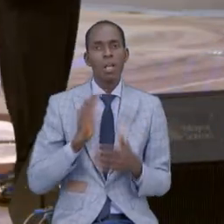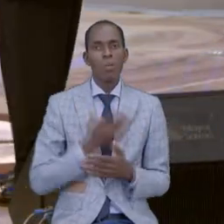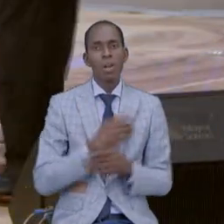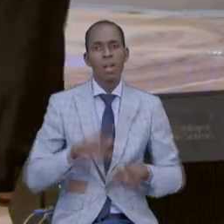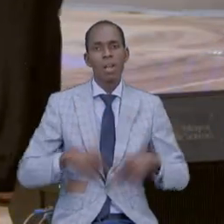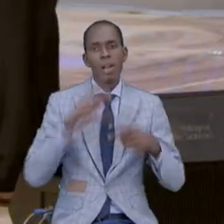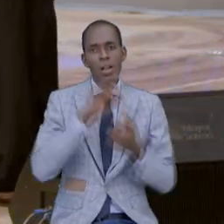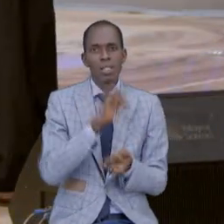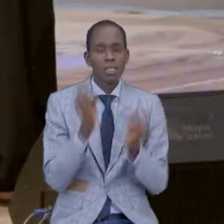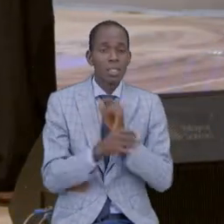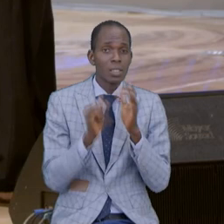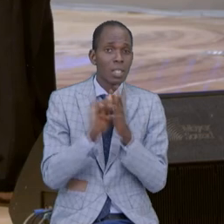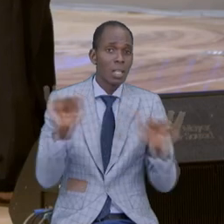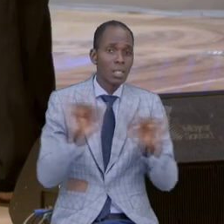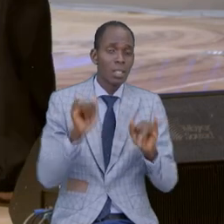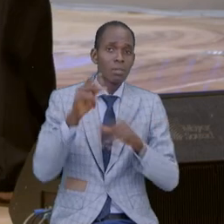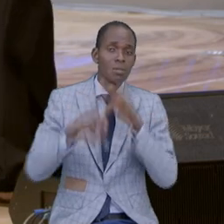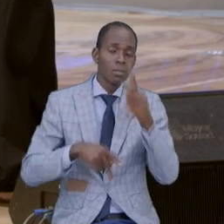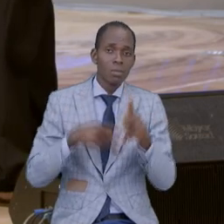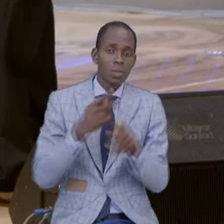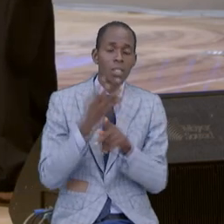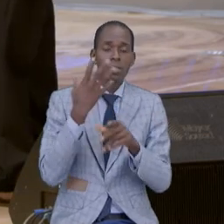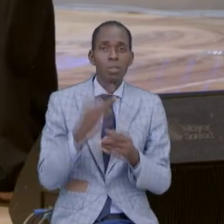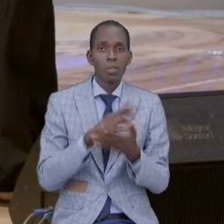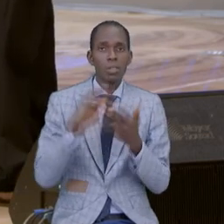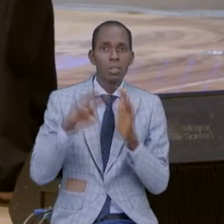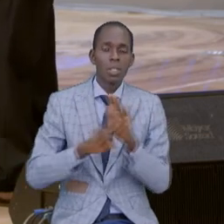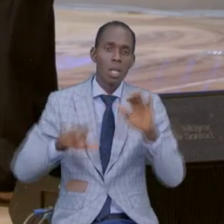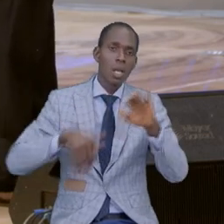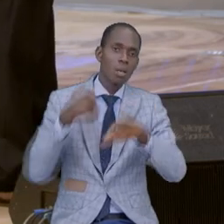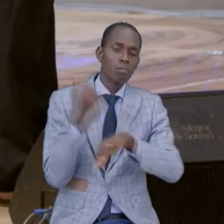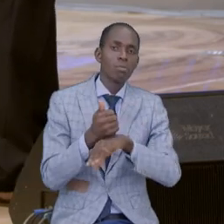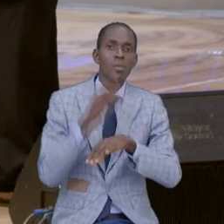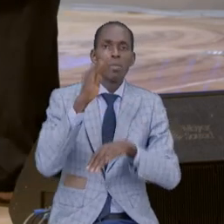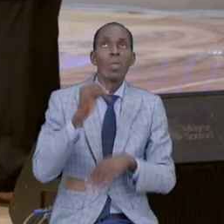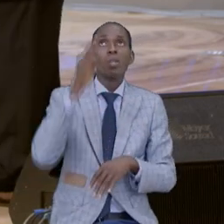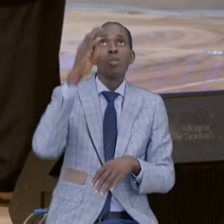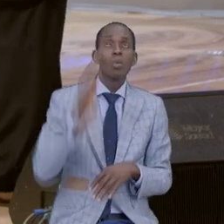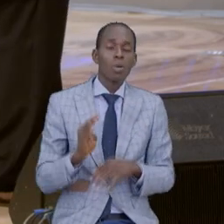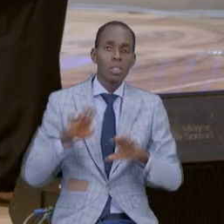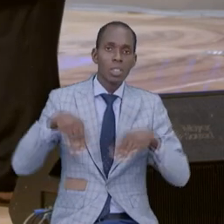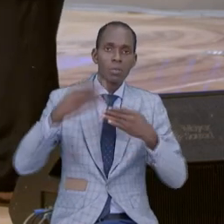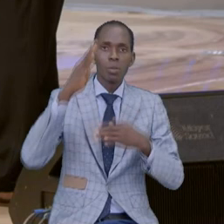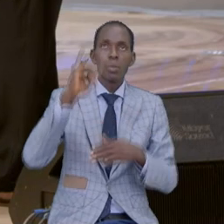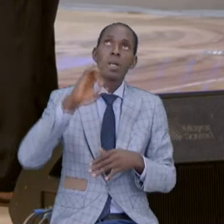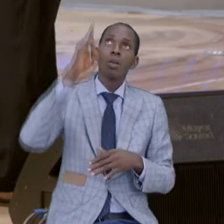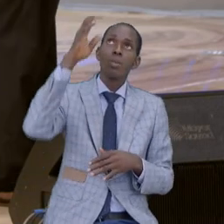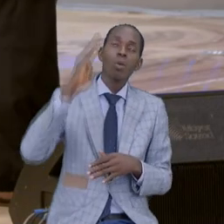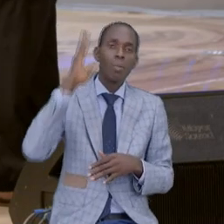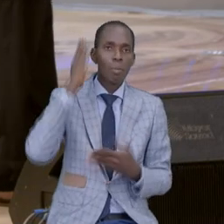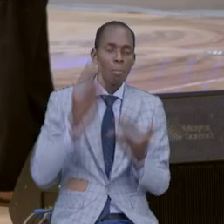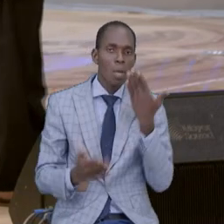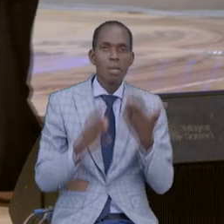that kind of righteousness approved of God and given by God might be